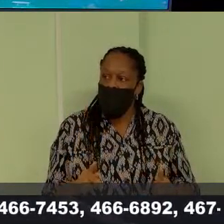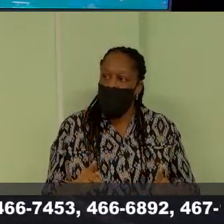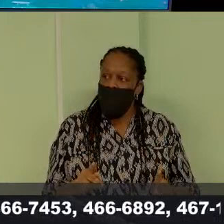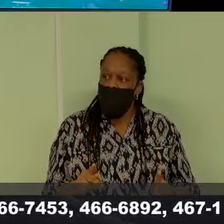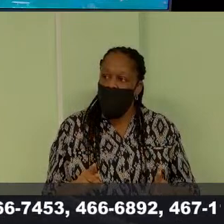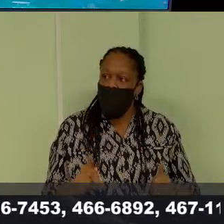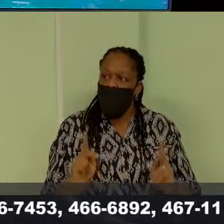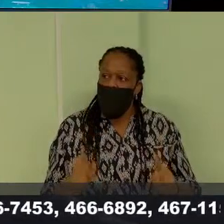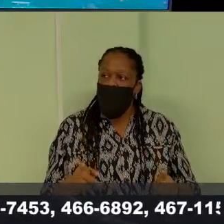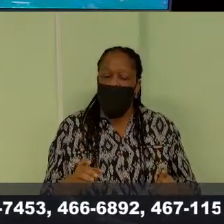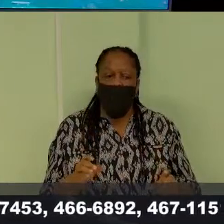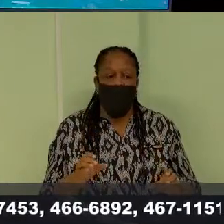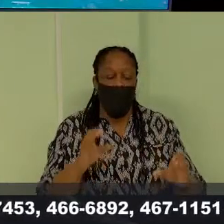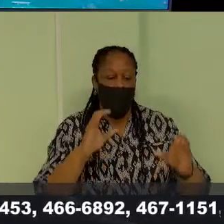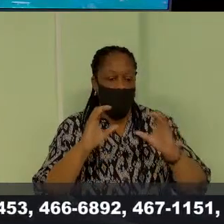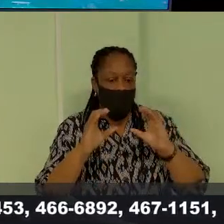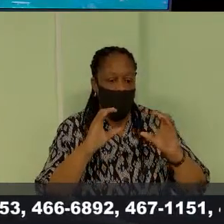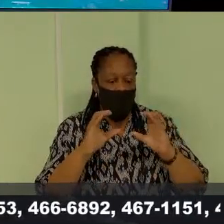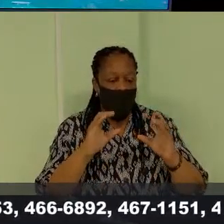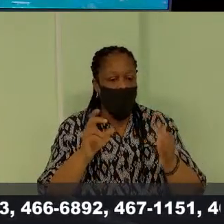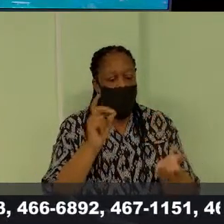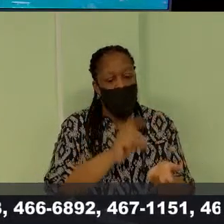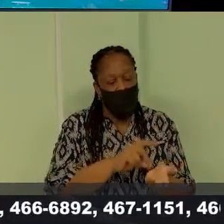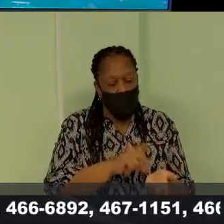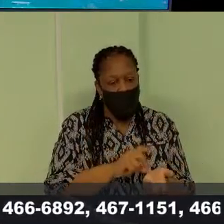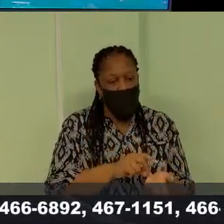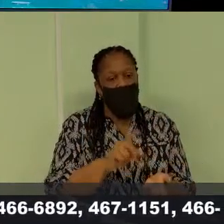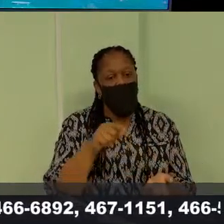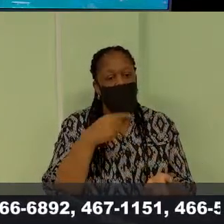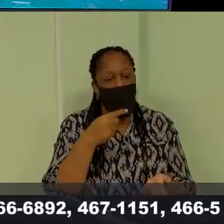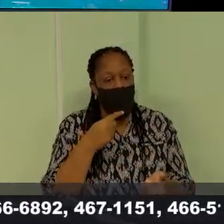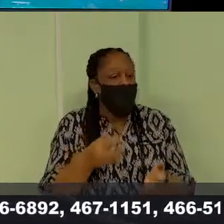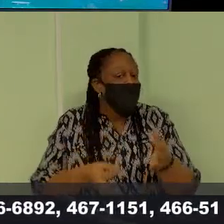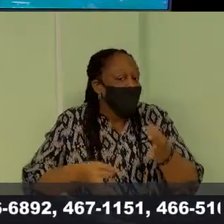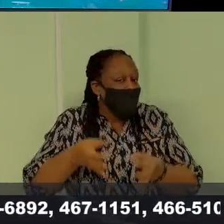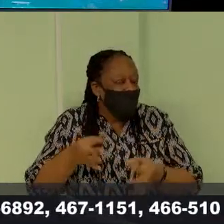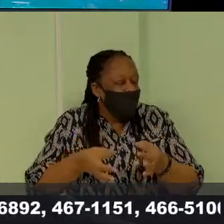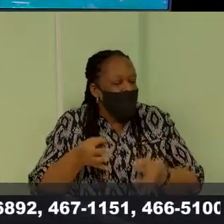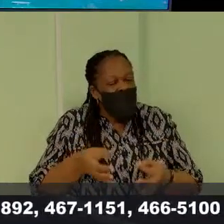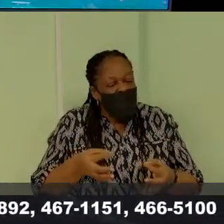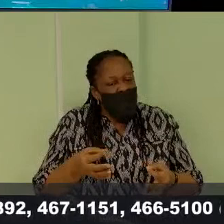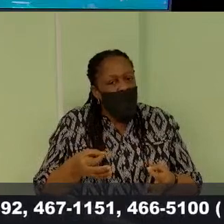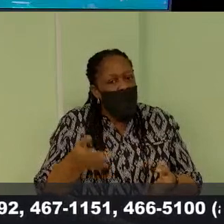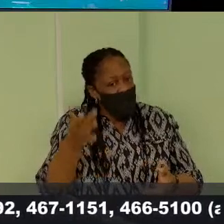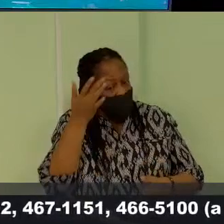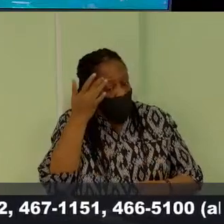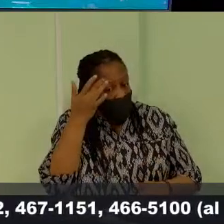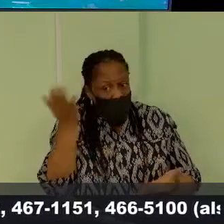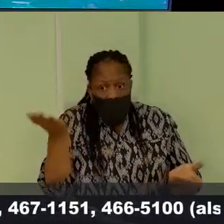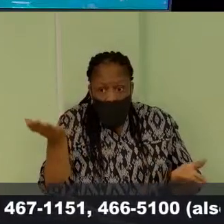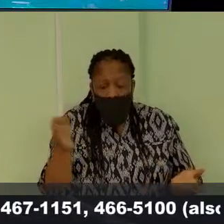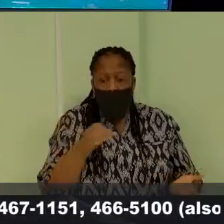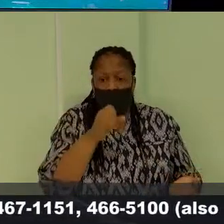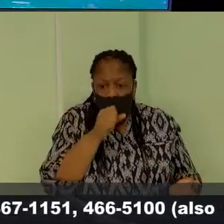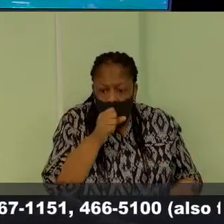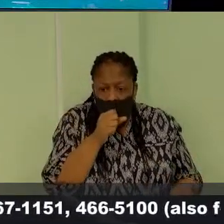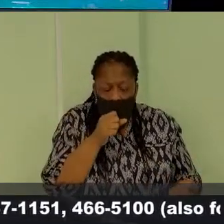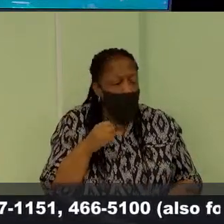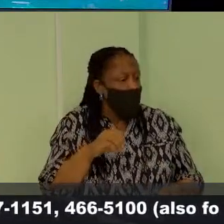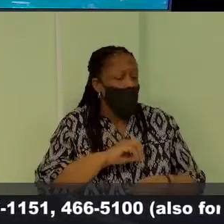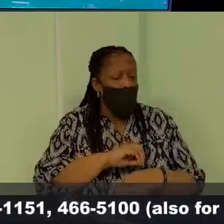can communicate with the health authorities and indicate, hey, I'm having short of breath